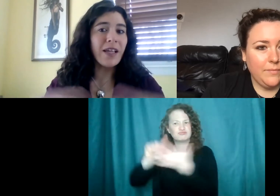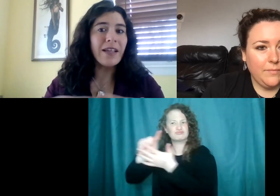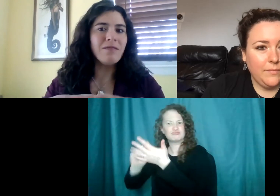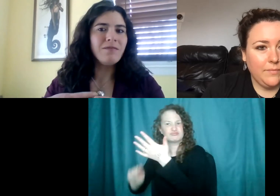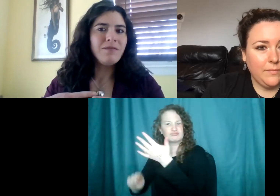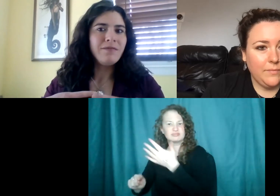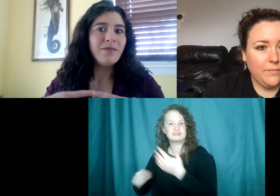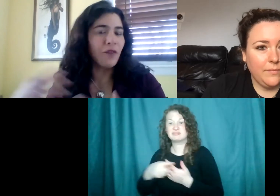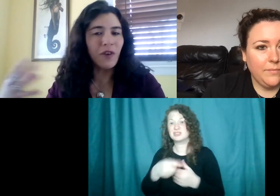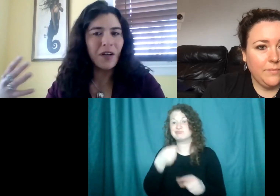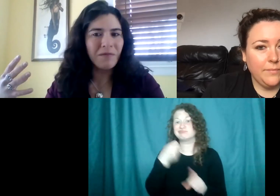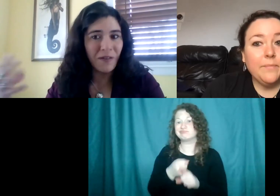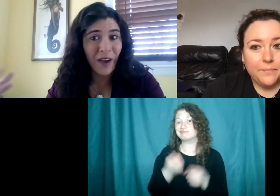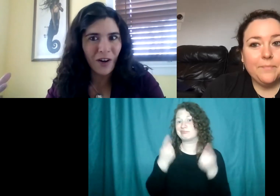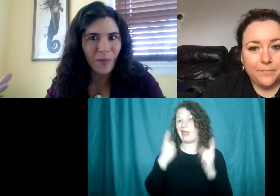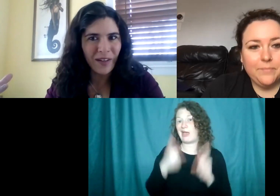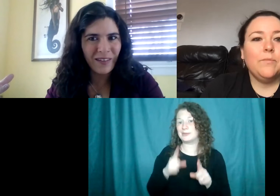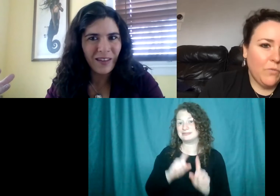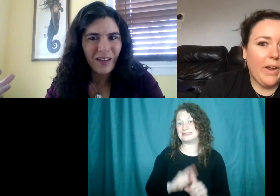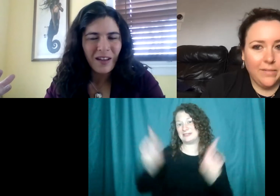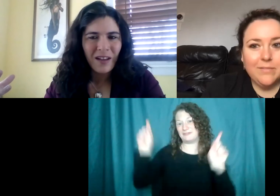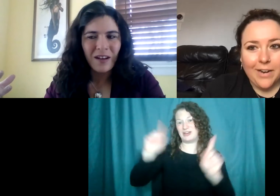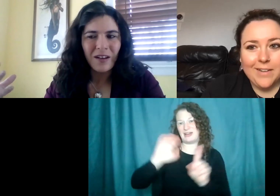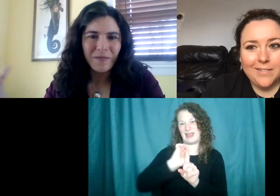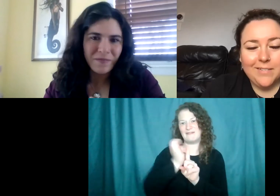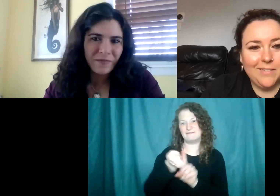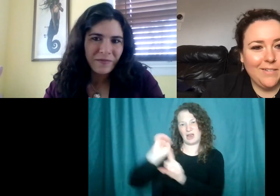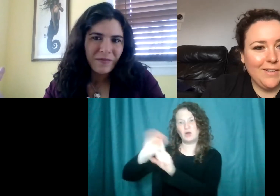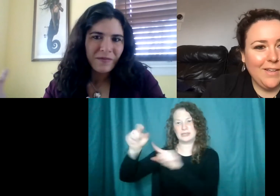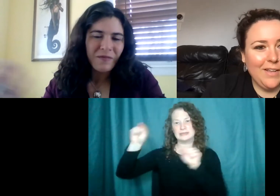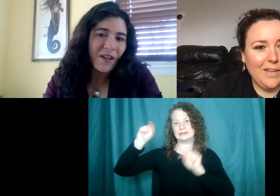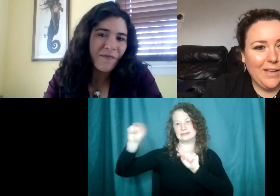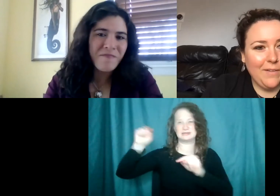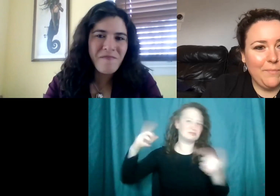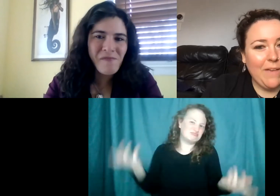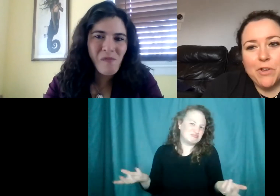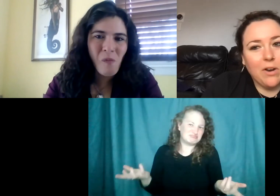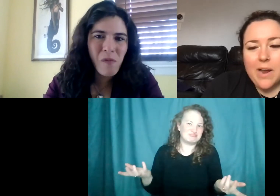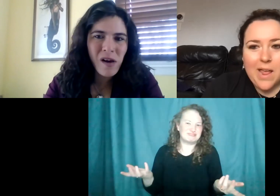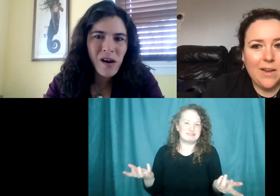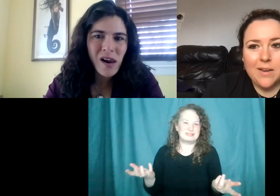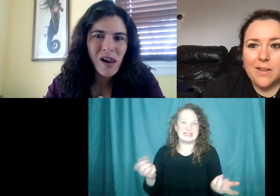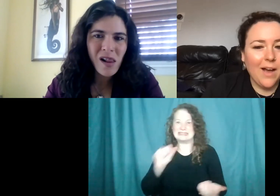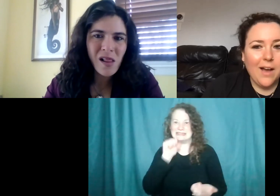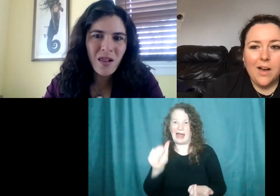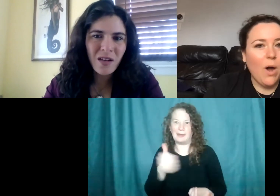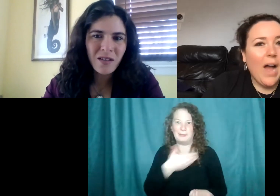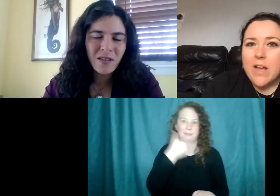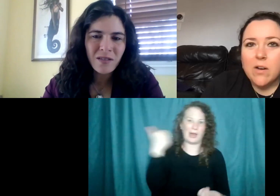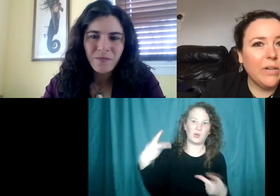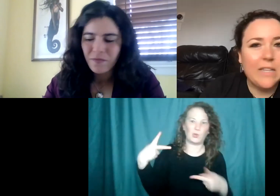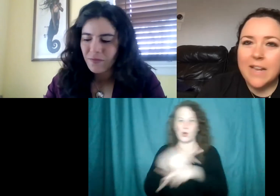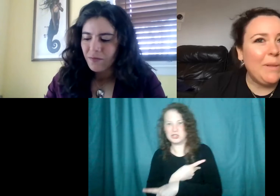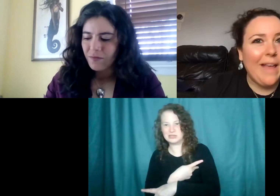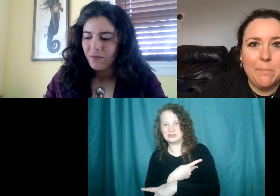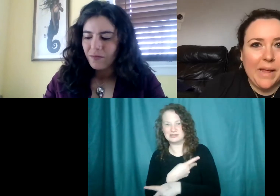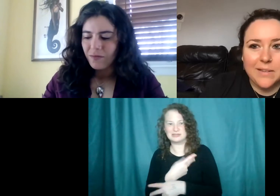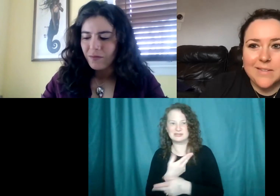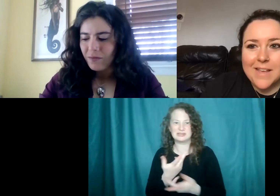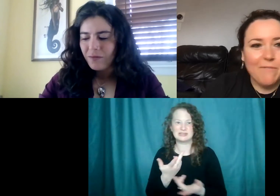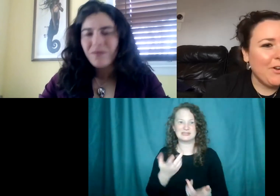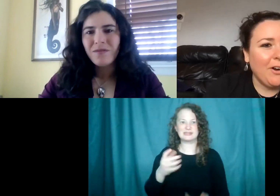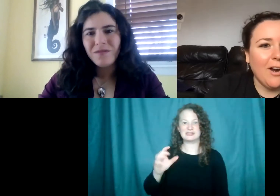they are in different environments. Right. Right. So if you're in Ohio, it's going to be